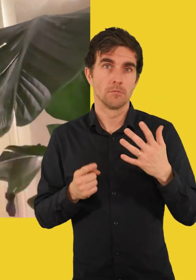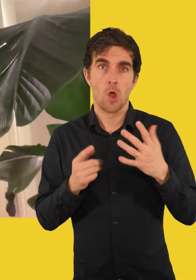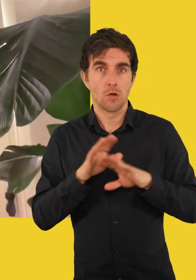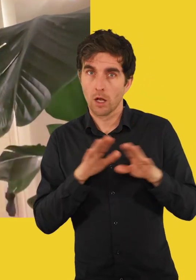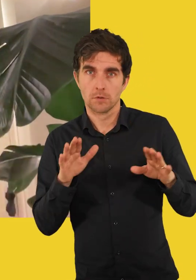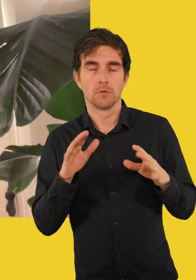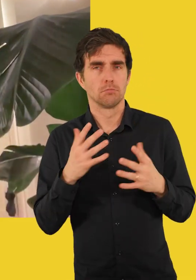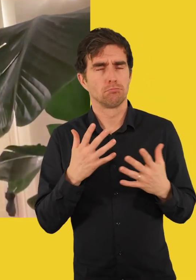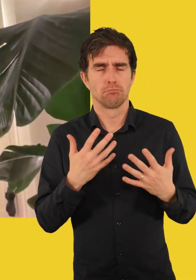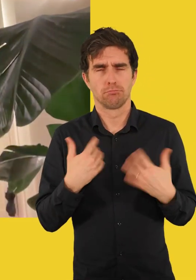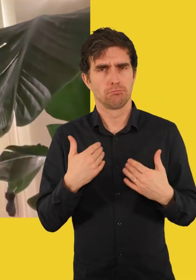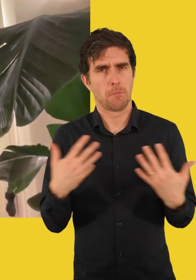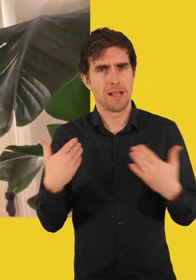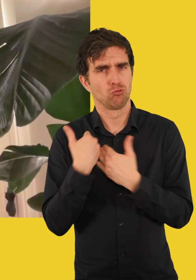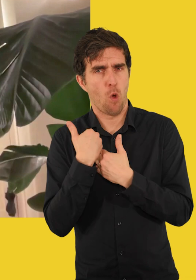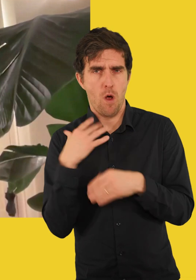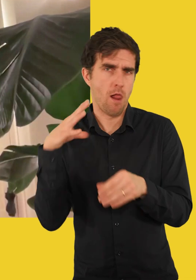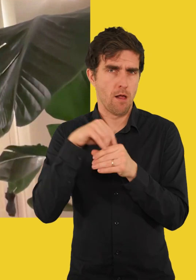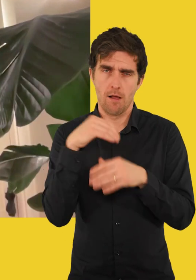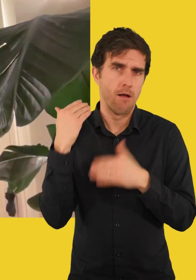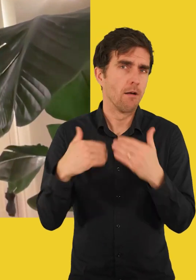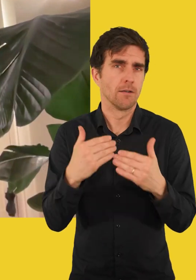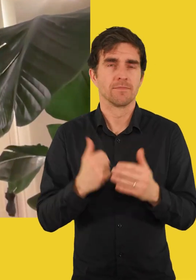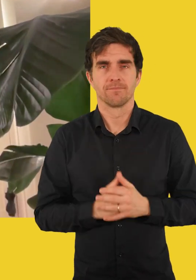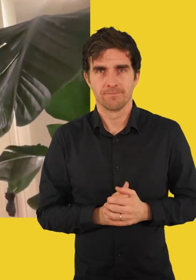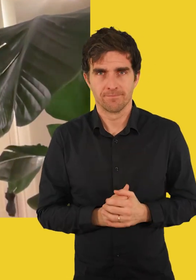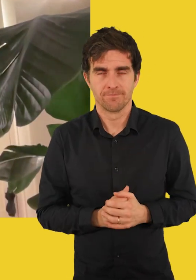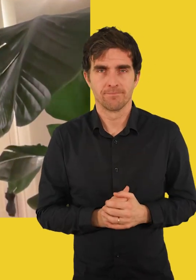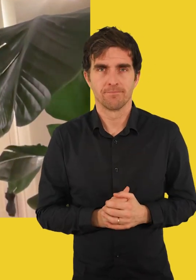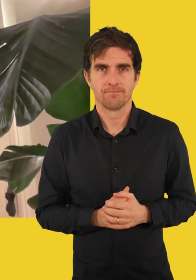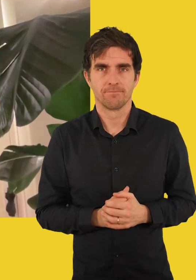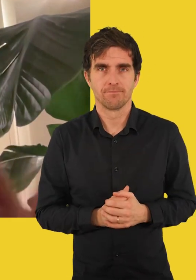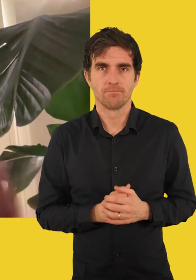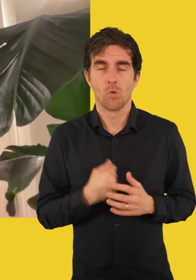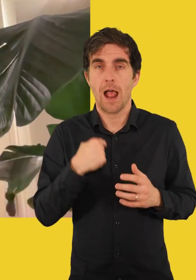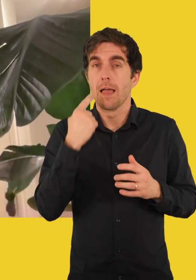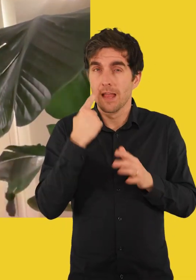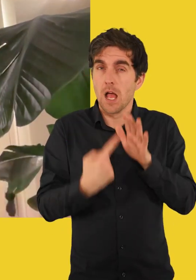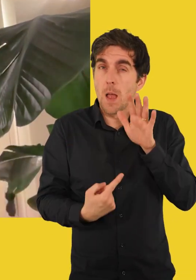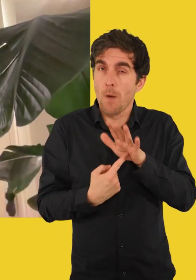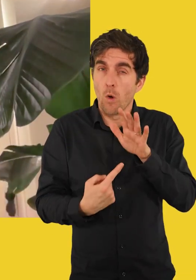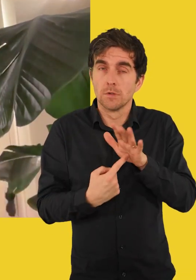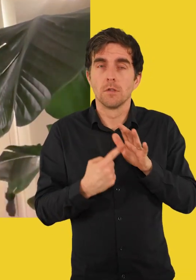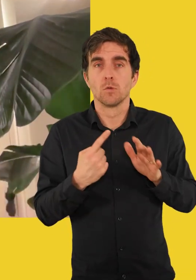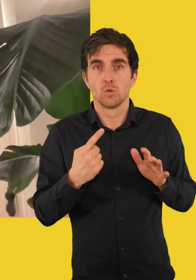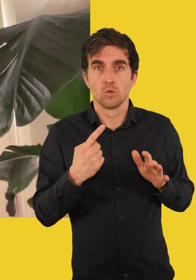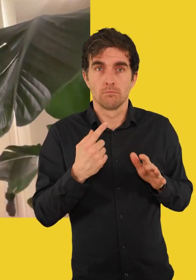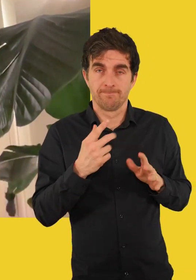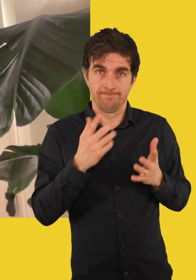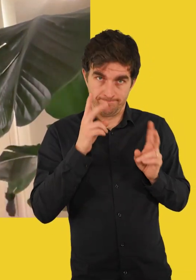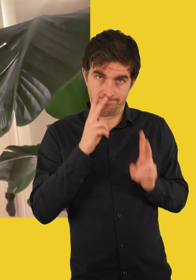going to challenge things too much or not also has a big role to play there. So I do think that it's important to name